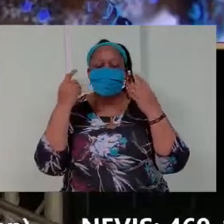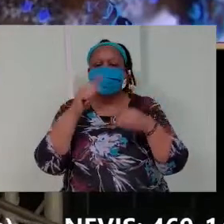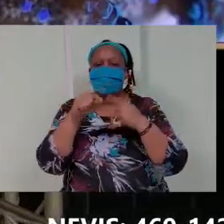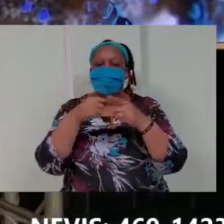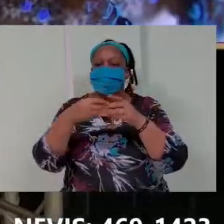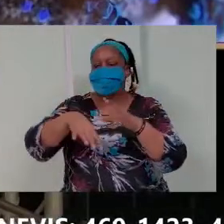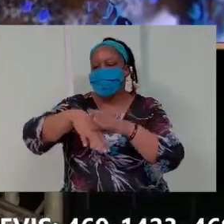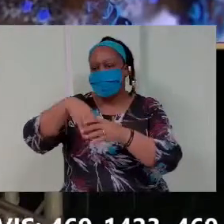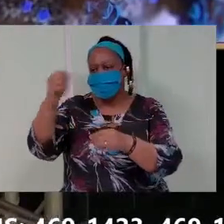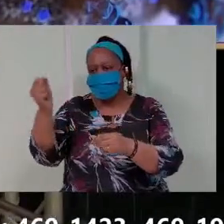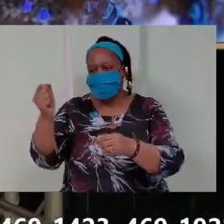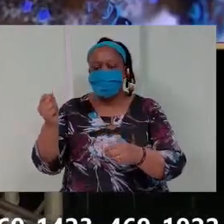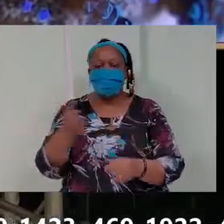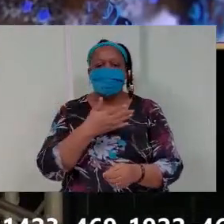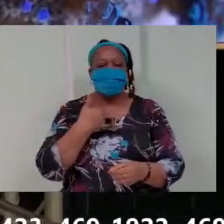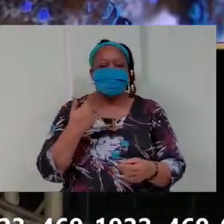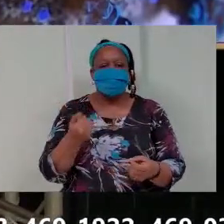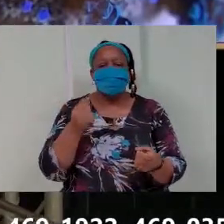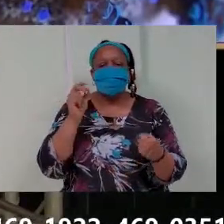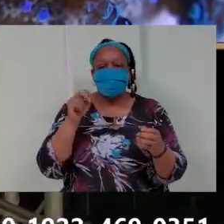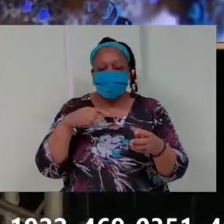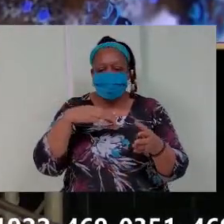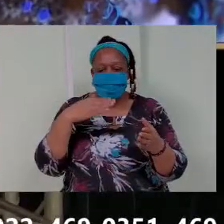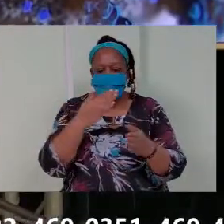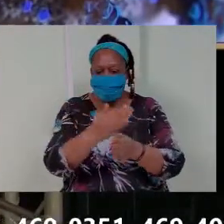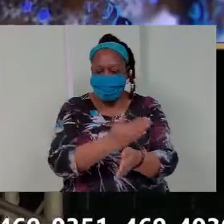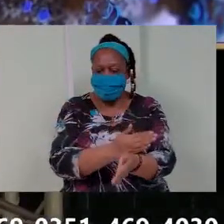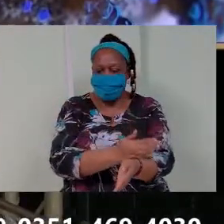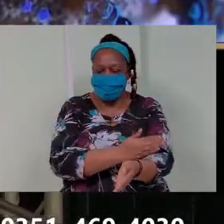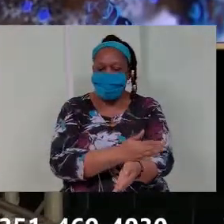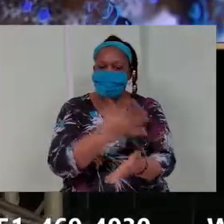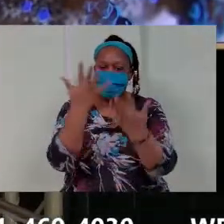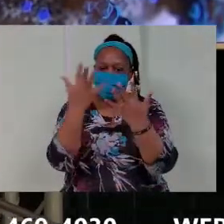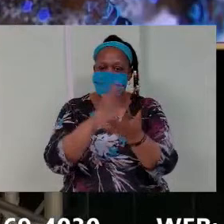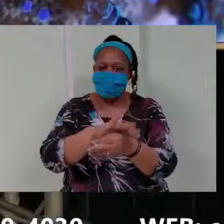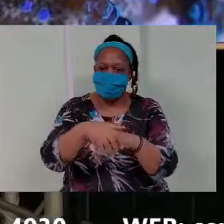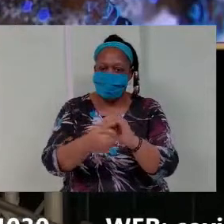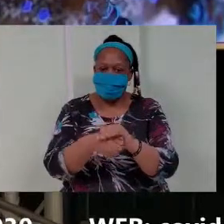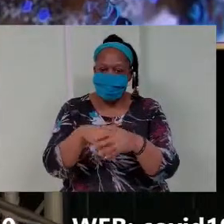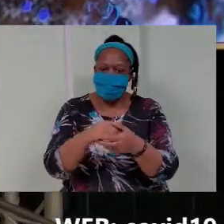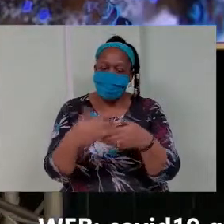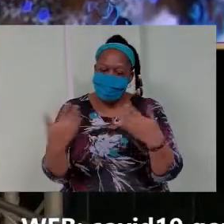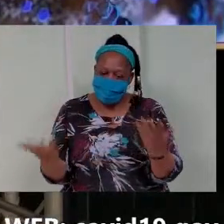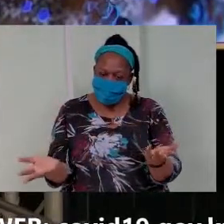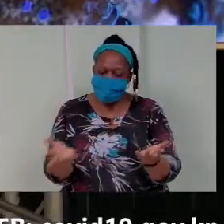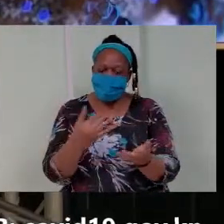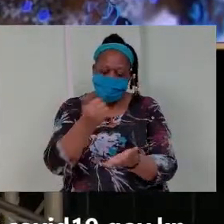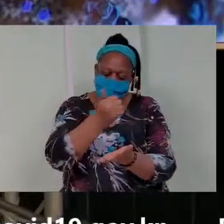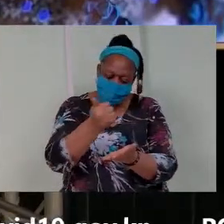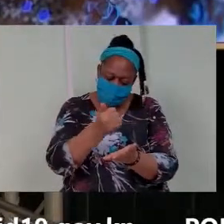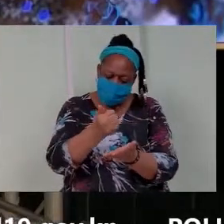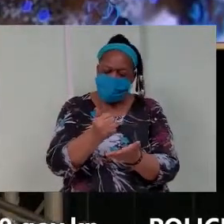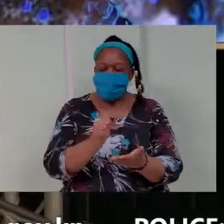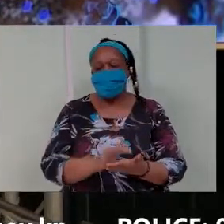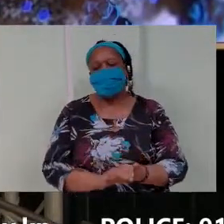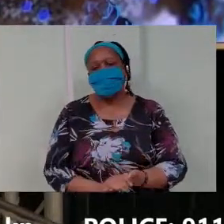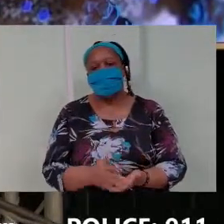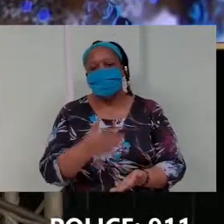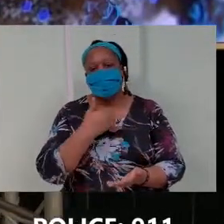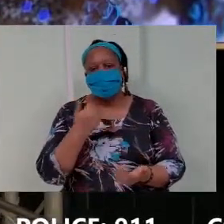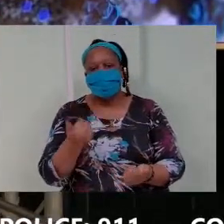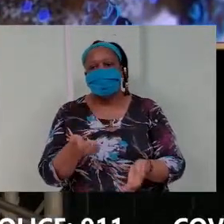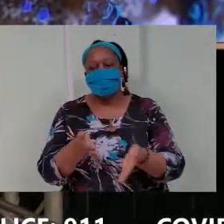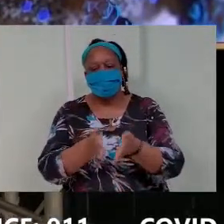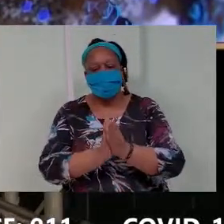It requires us to improve our hand hygiene and sanitization behavior. And it also requires us to close